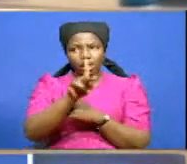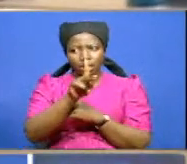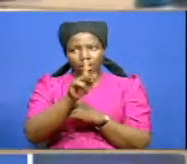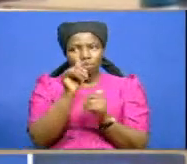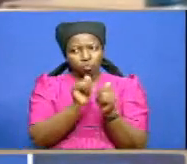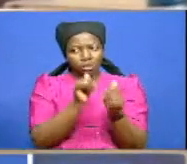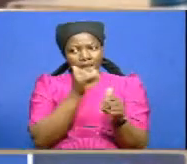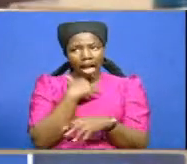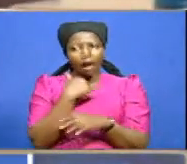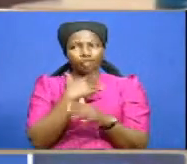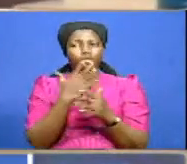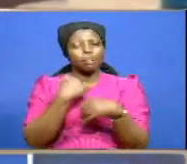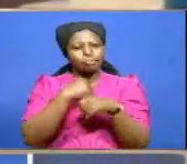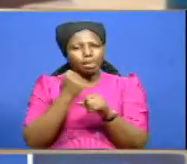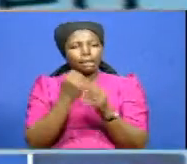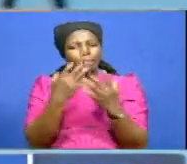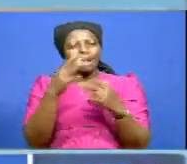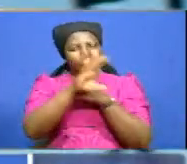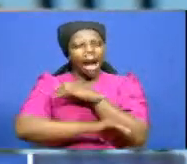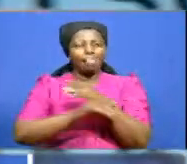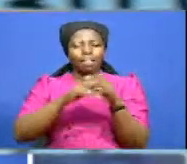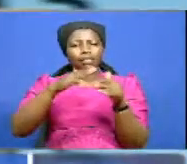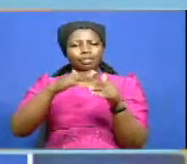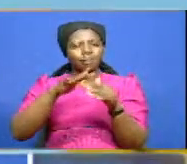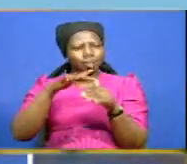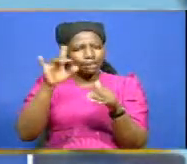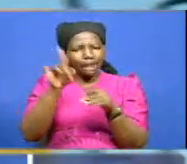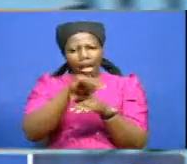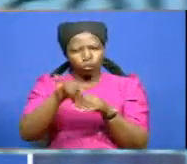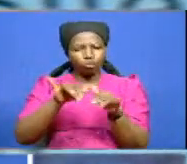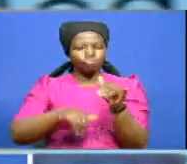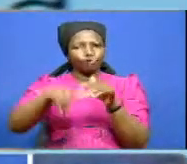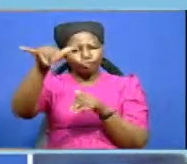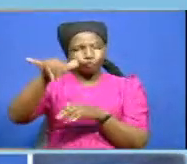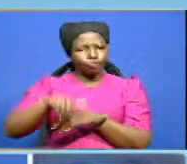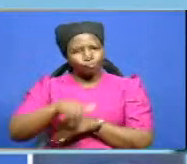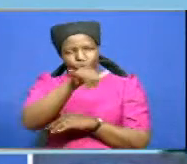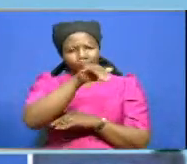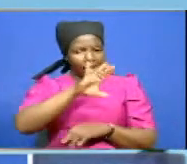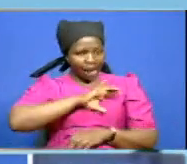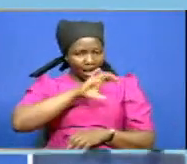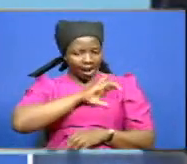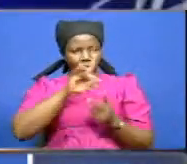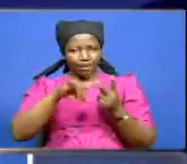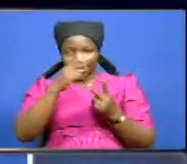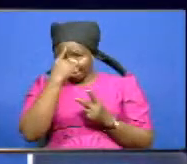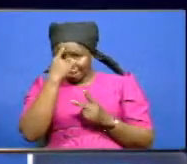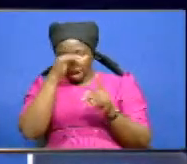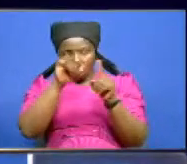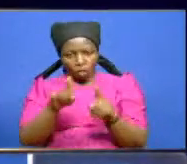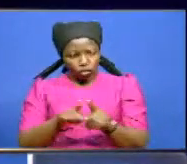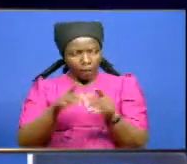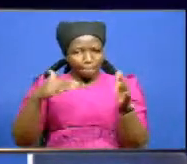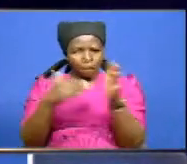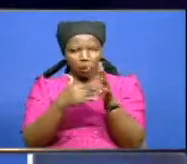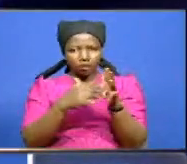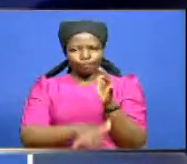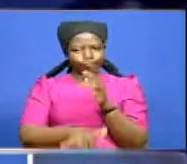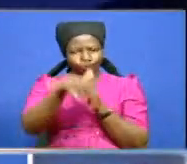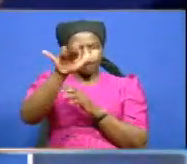has sparked travel bans by many countries. Canada and India joined European states in blocking flights from the